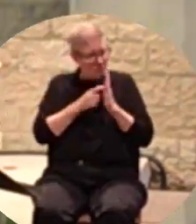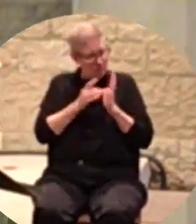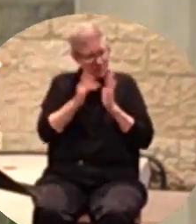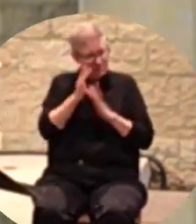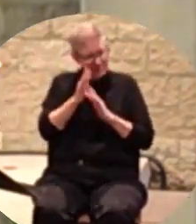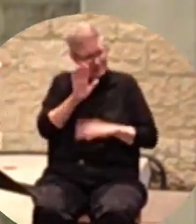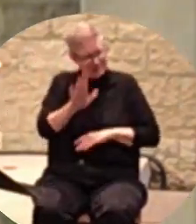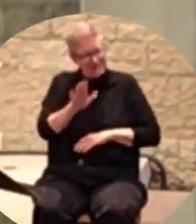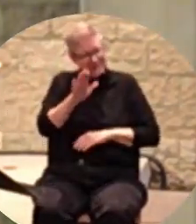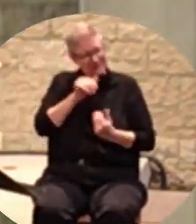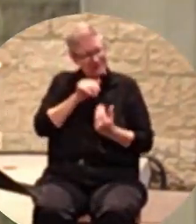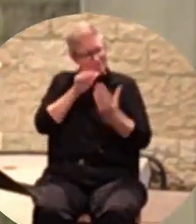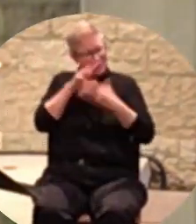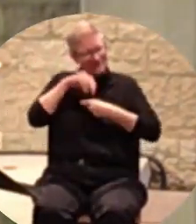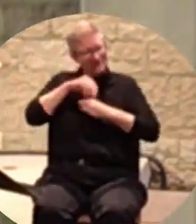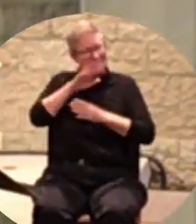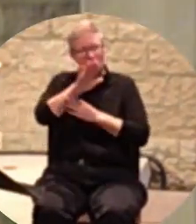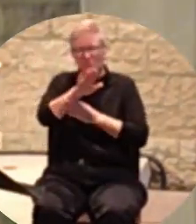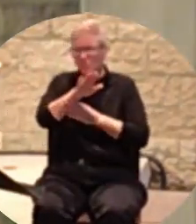that presence probably